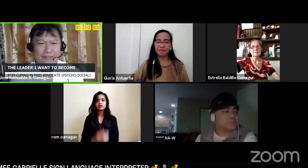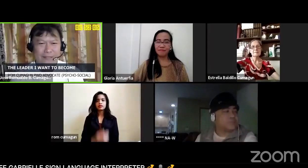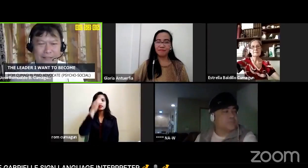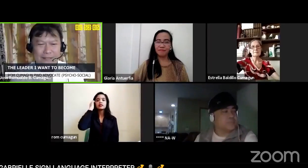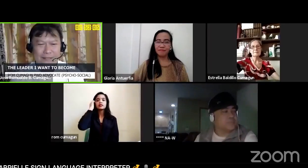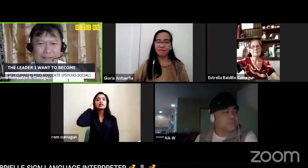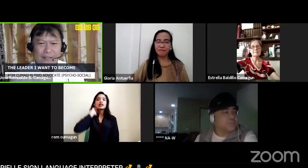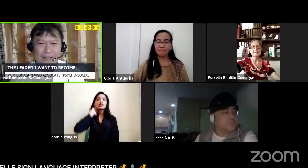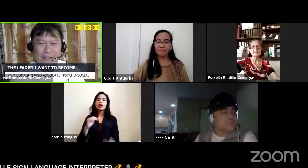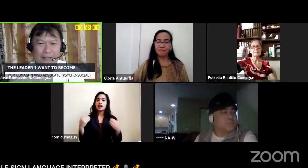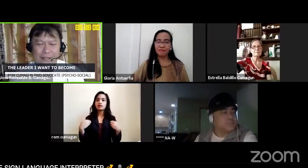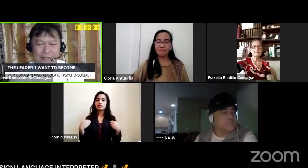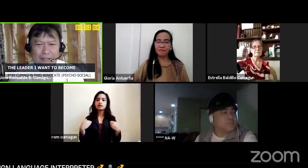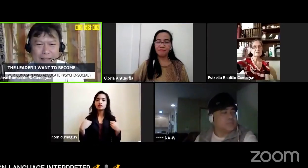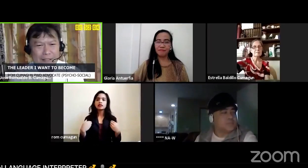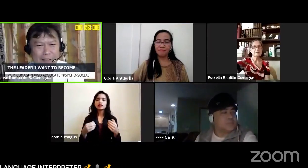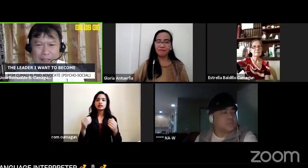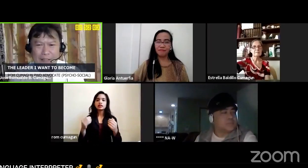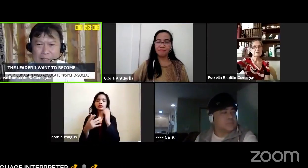technology,